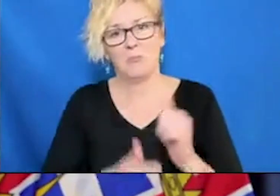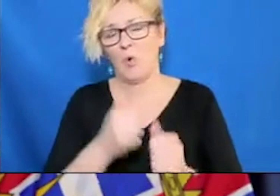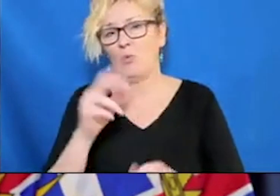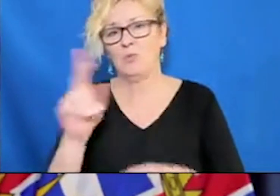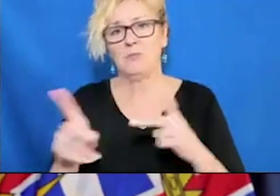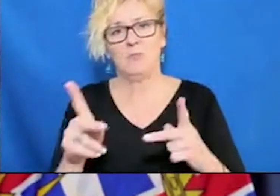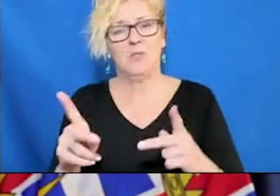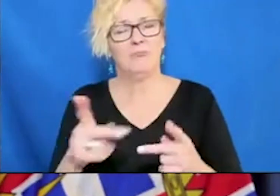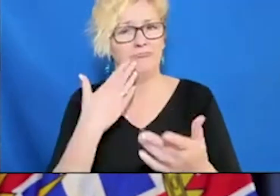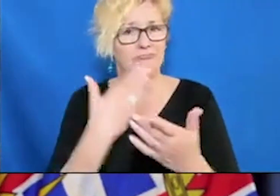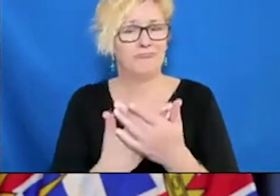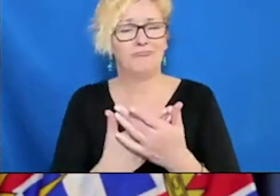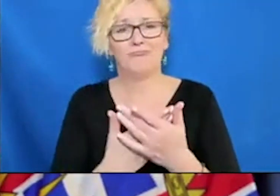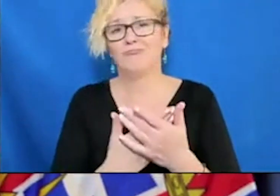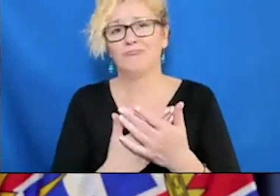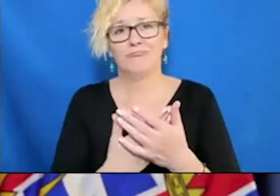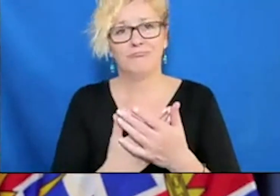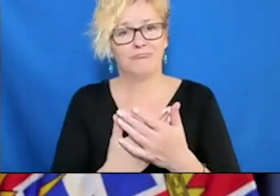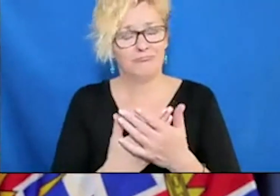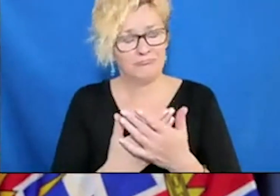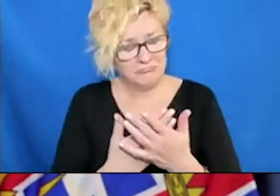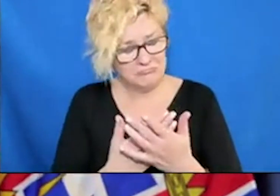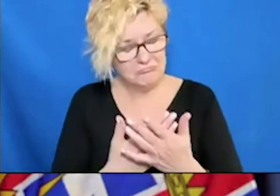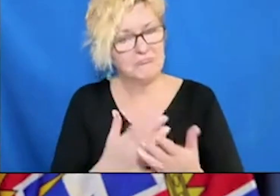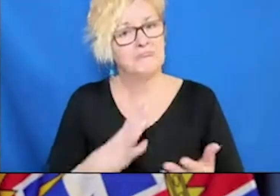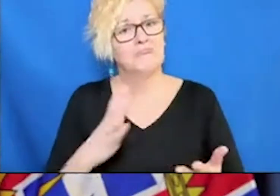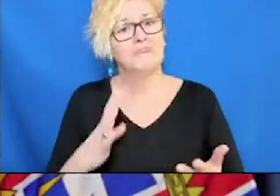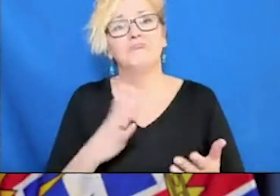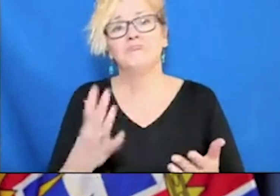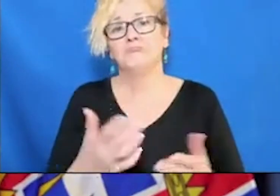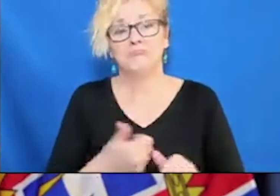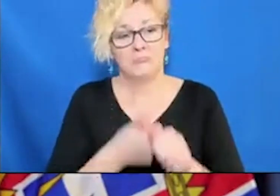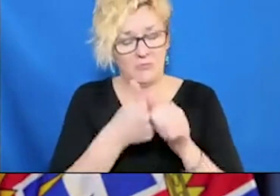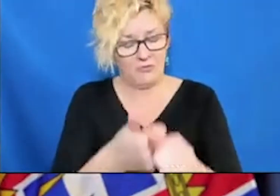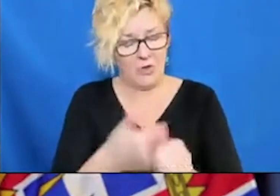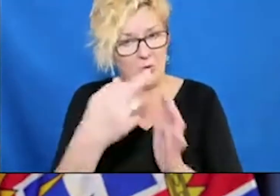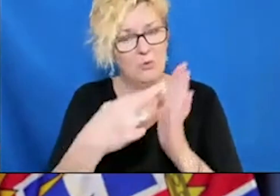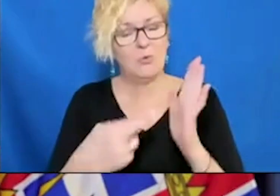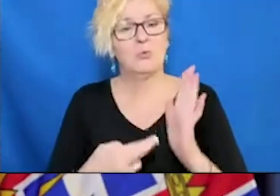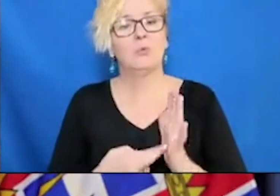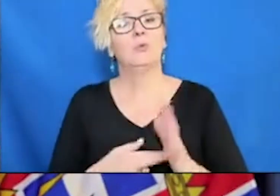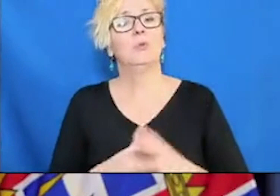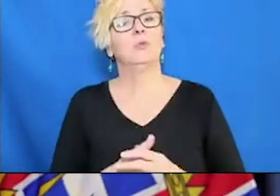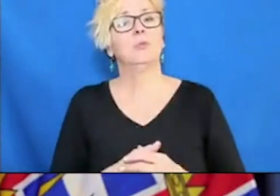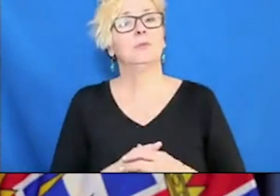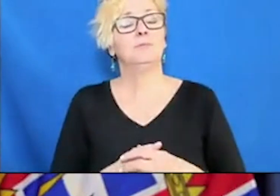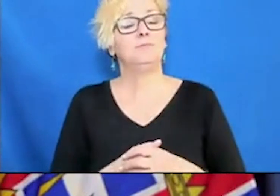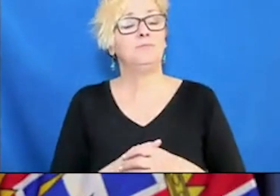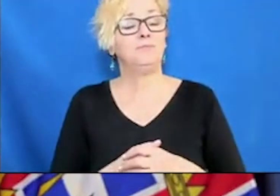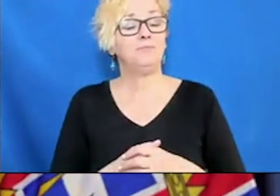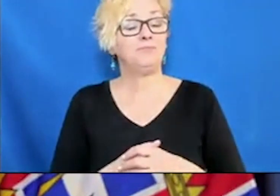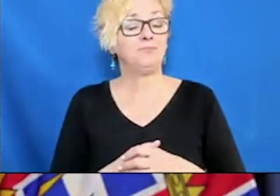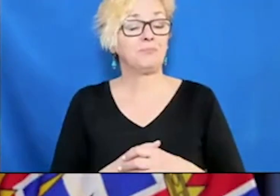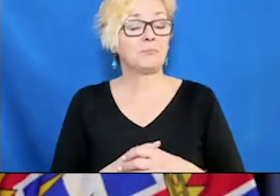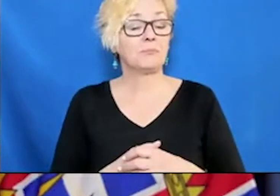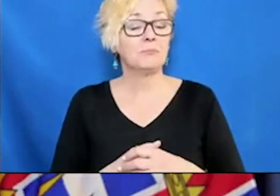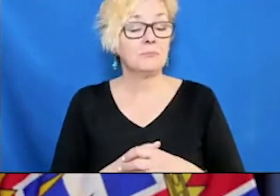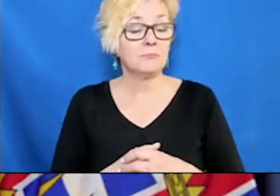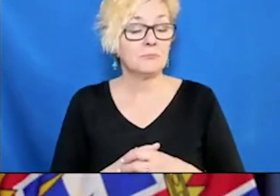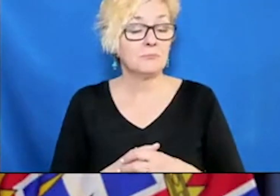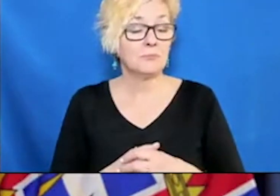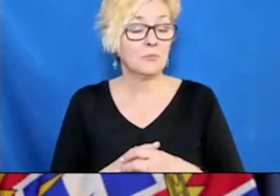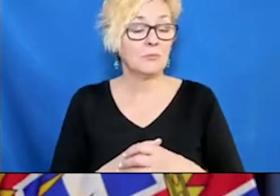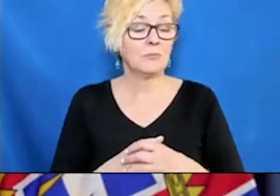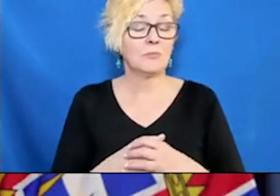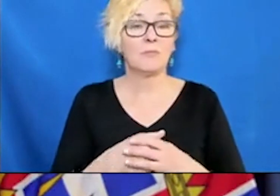had 540,000 shots delivered, and when people call up, they provide their date of birth and they say they're in the